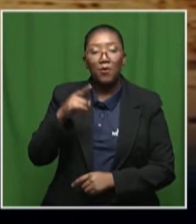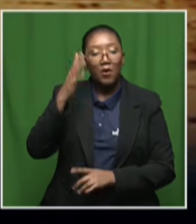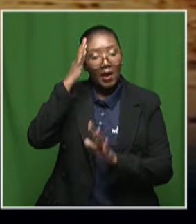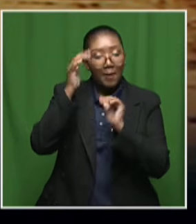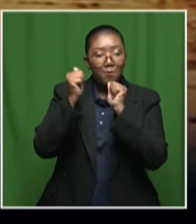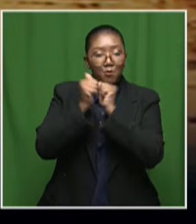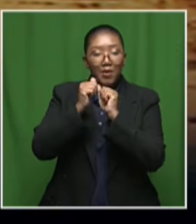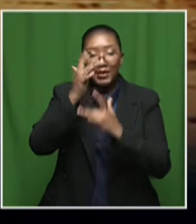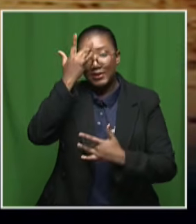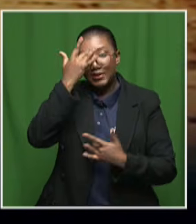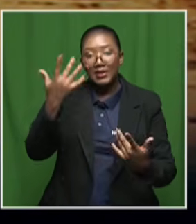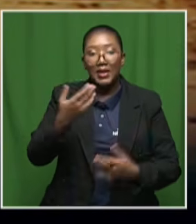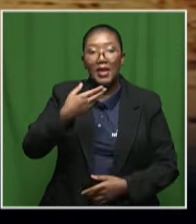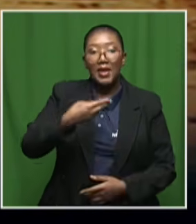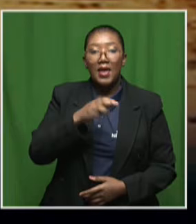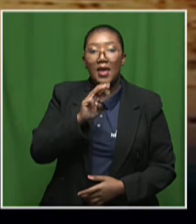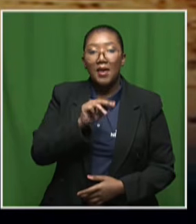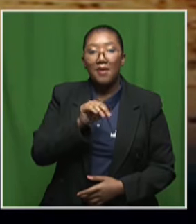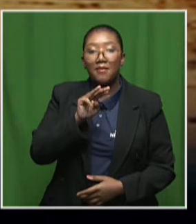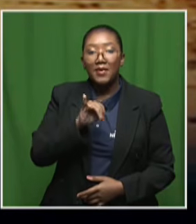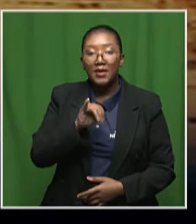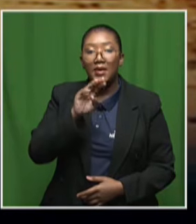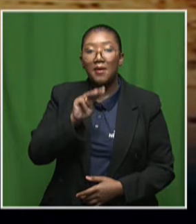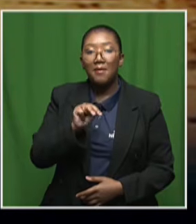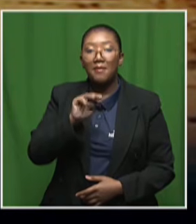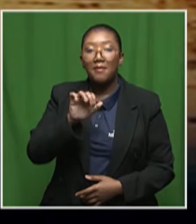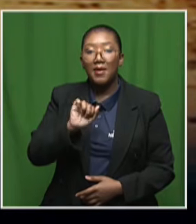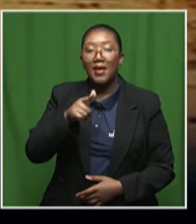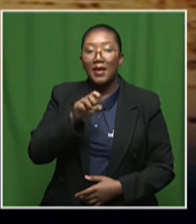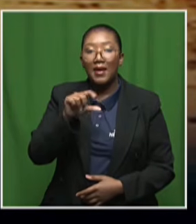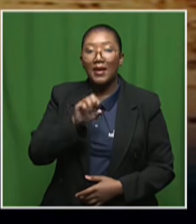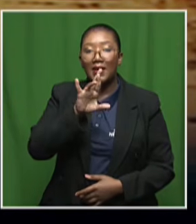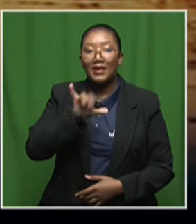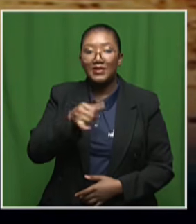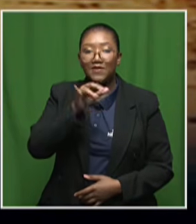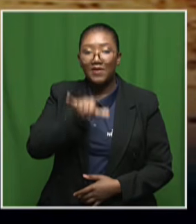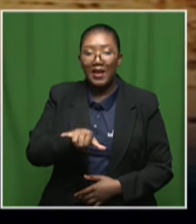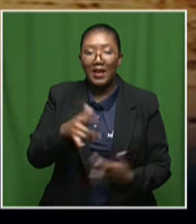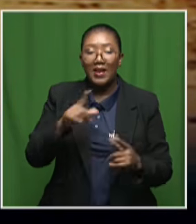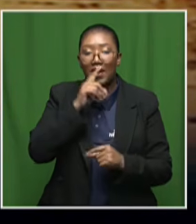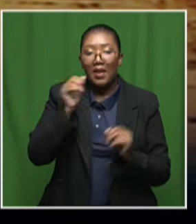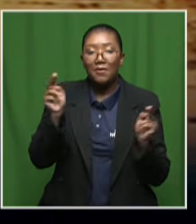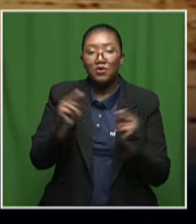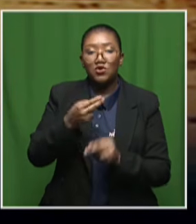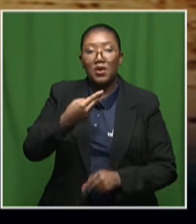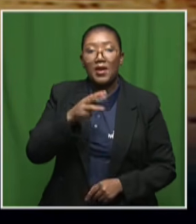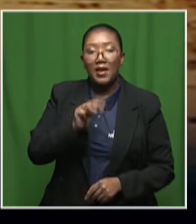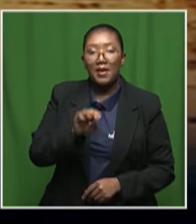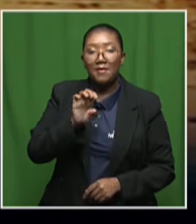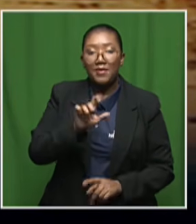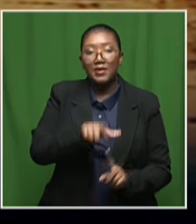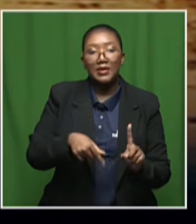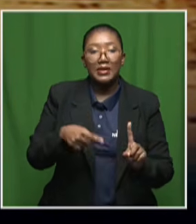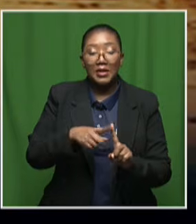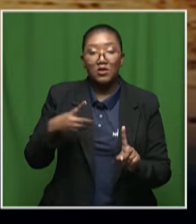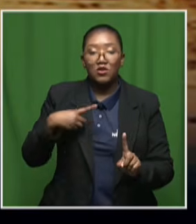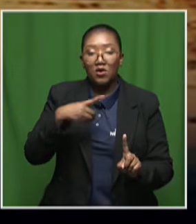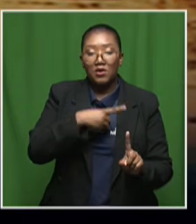condition, hemimegalencephaly or HME. It's a retired Dr. Andre Hattingh, neurosurgeon. He's riding